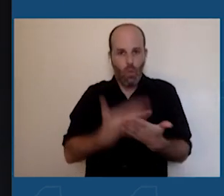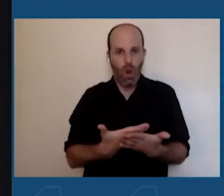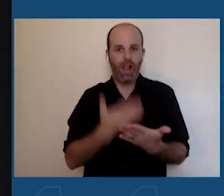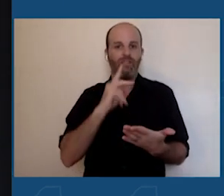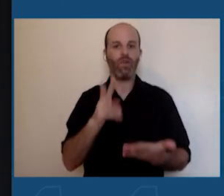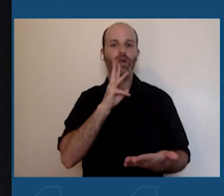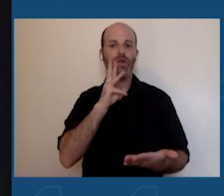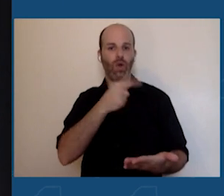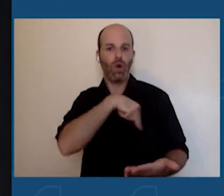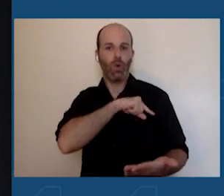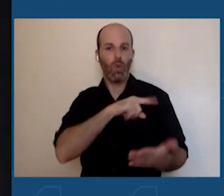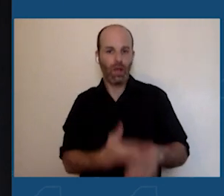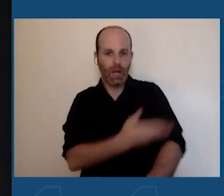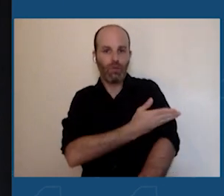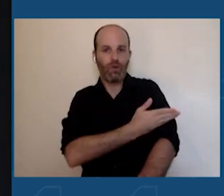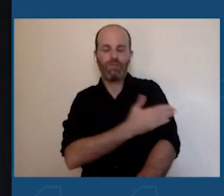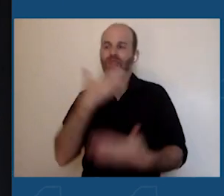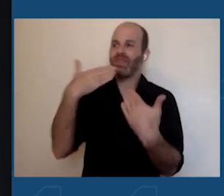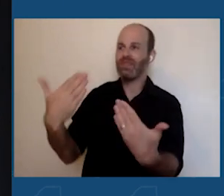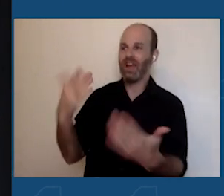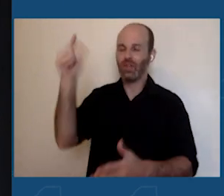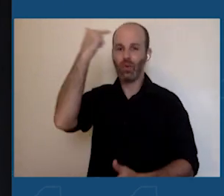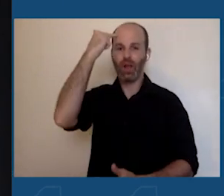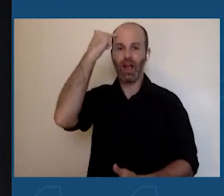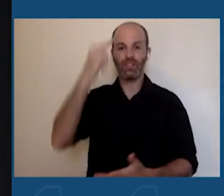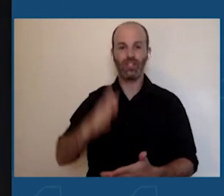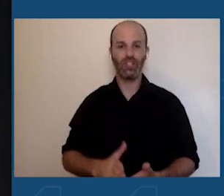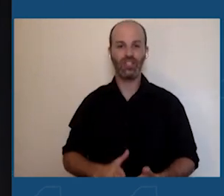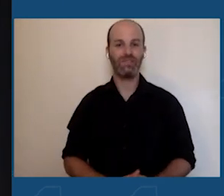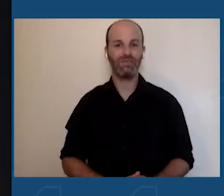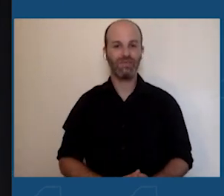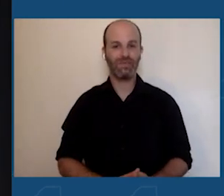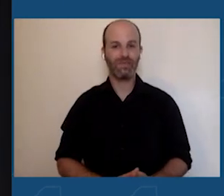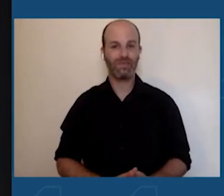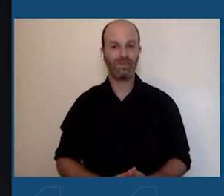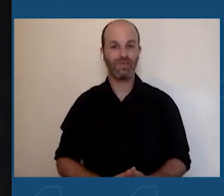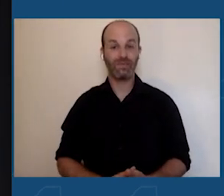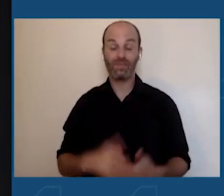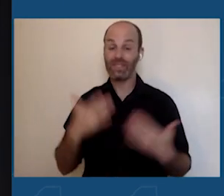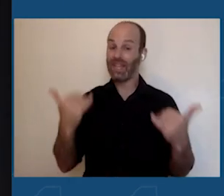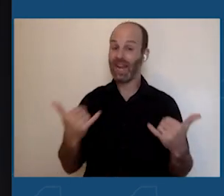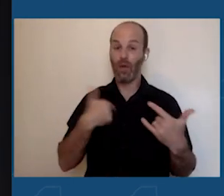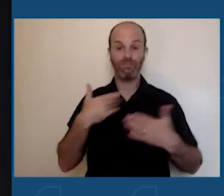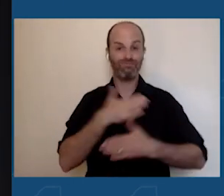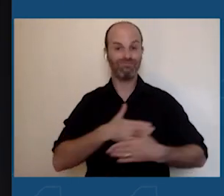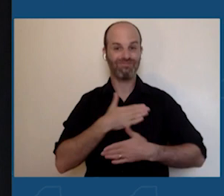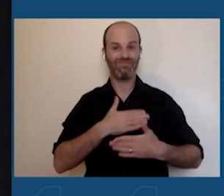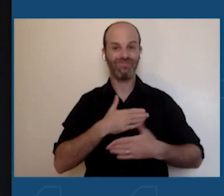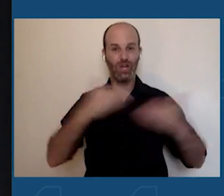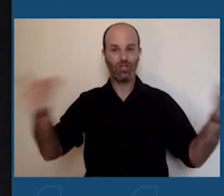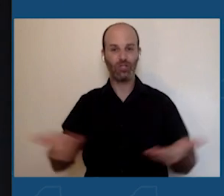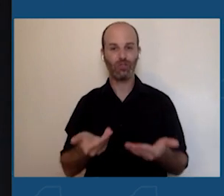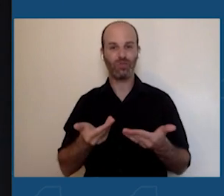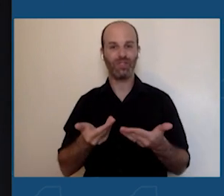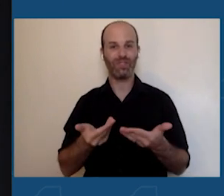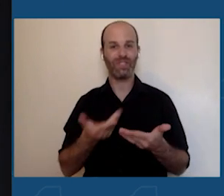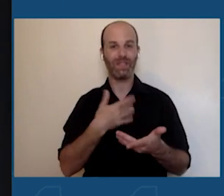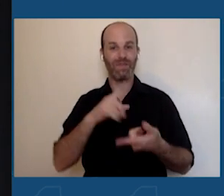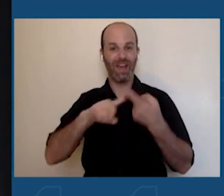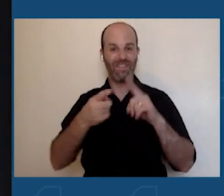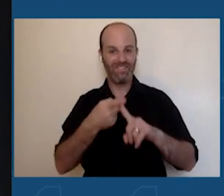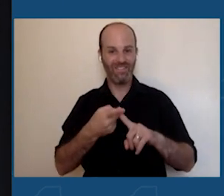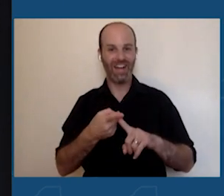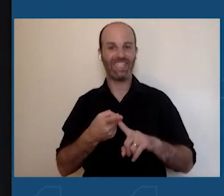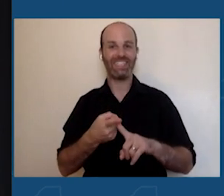you so much, Governor. And now it gives me great pleasure to introduce my good friend and somebody who's been an